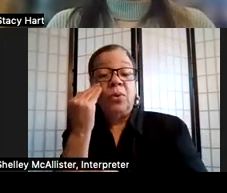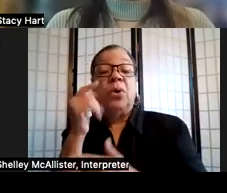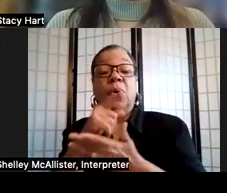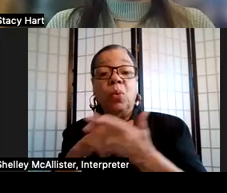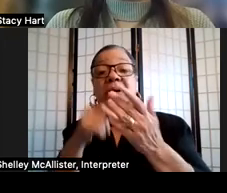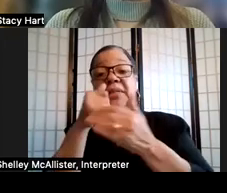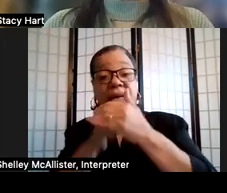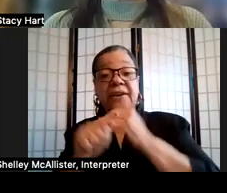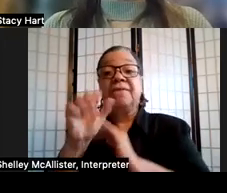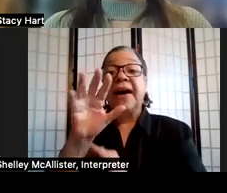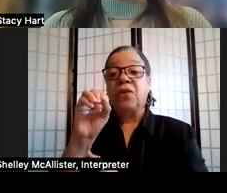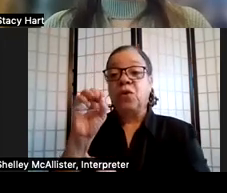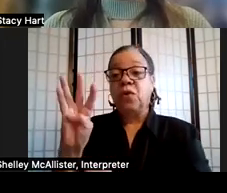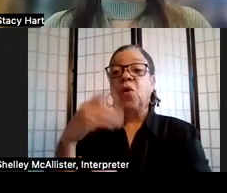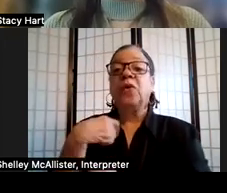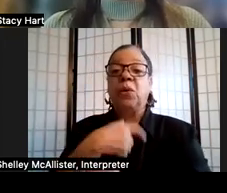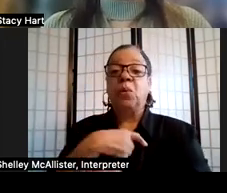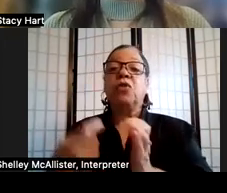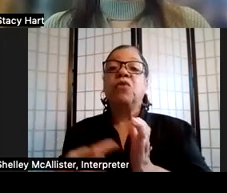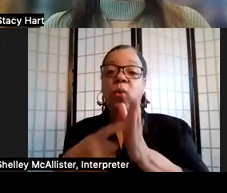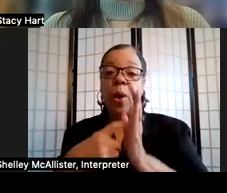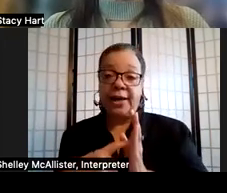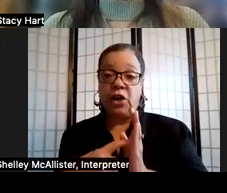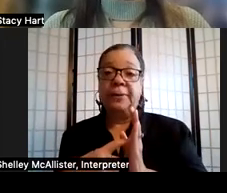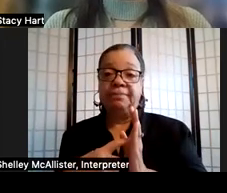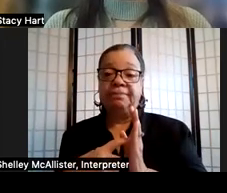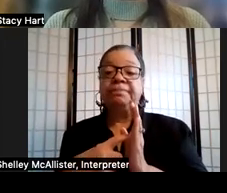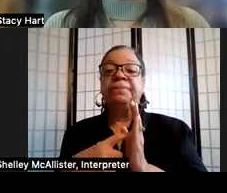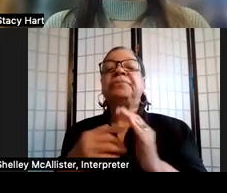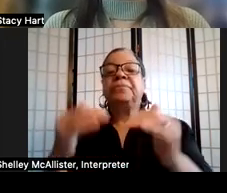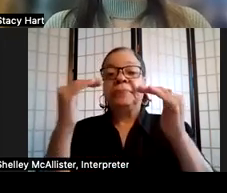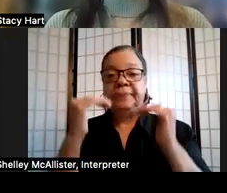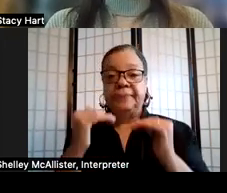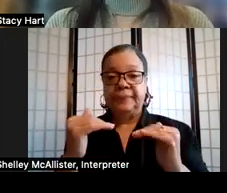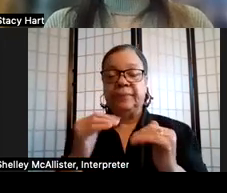Section 504. Next slide.